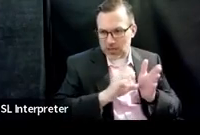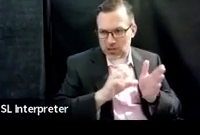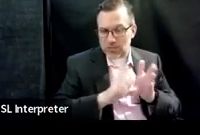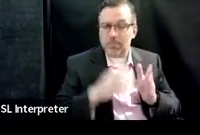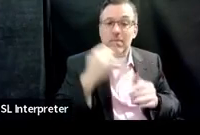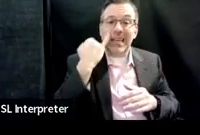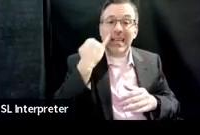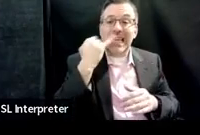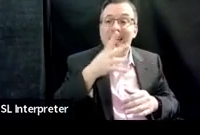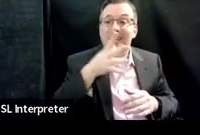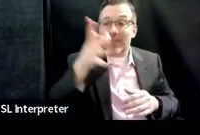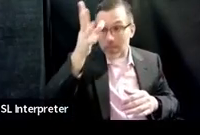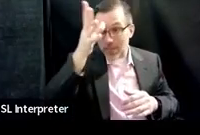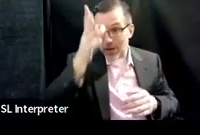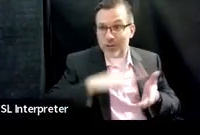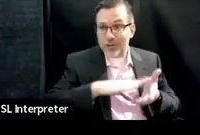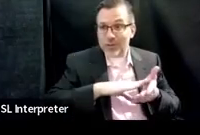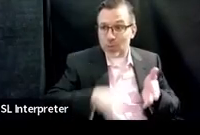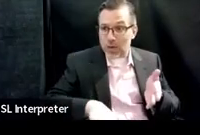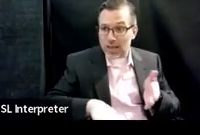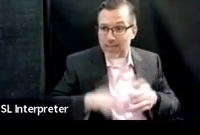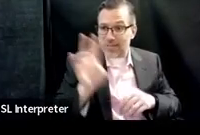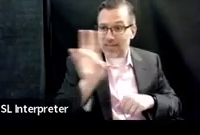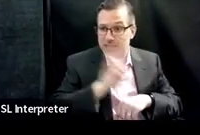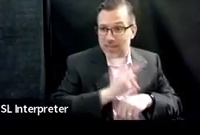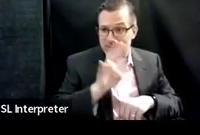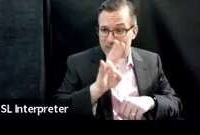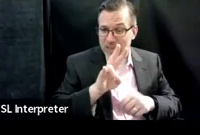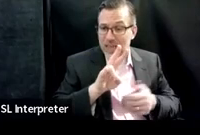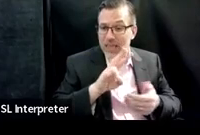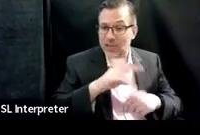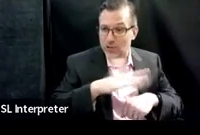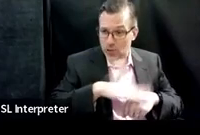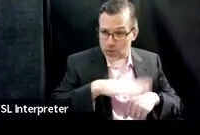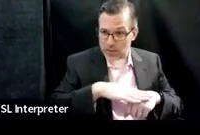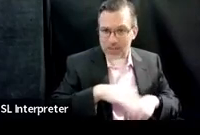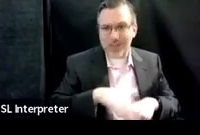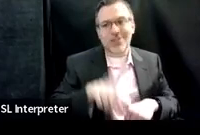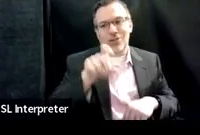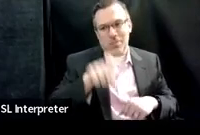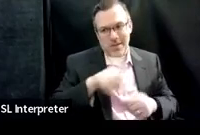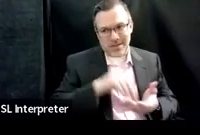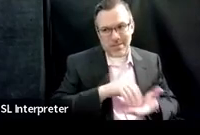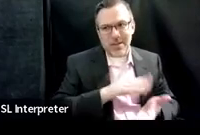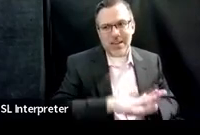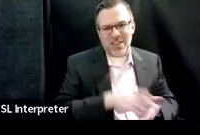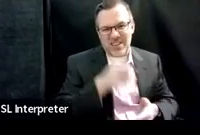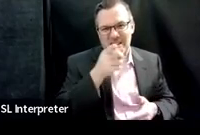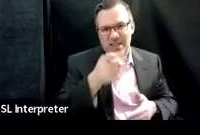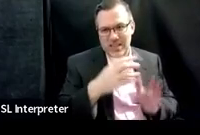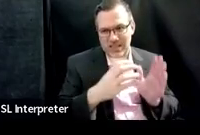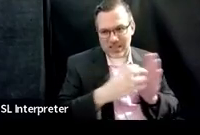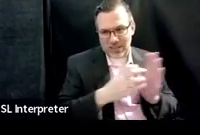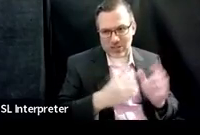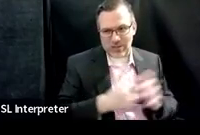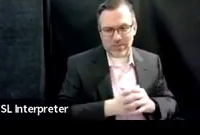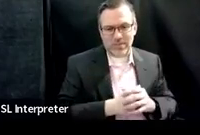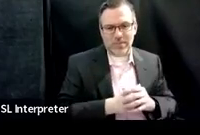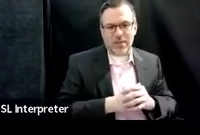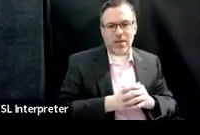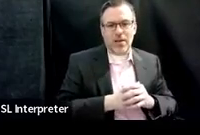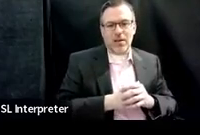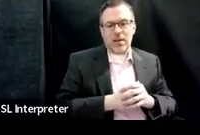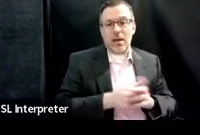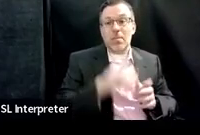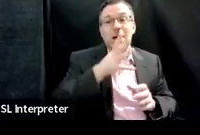their right to that 7-day notice, it needs to be stated in this section, but it needs to be the parent that waived their right, and